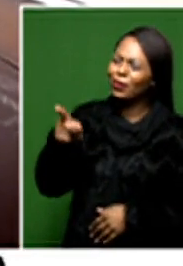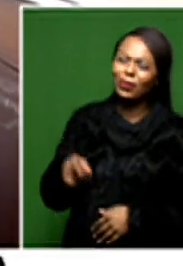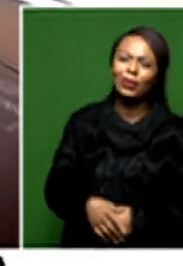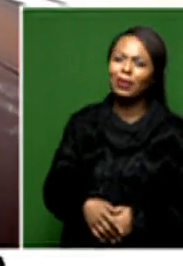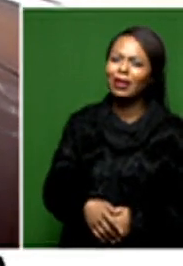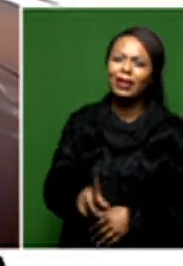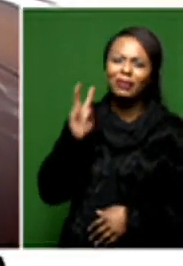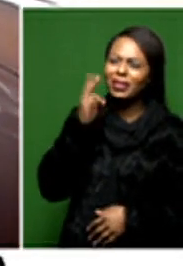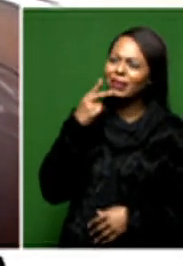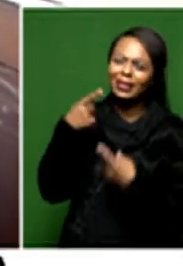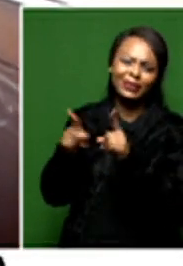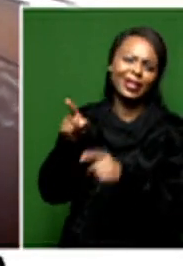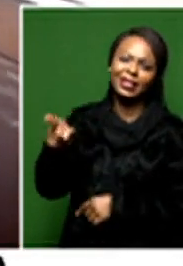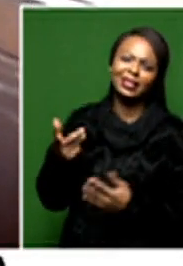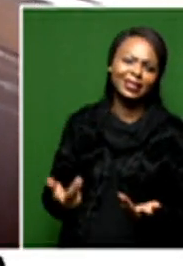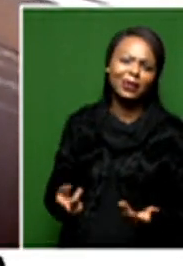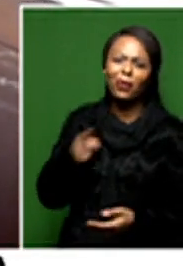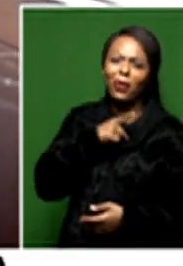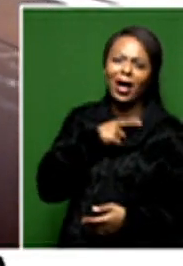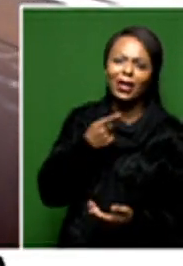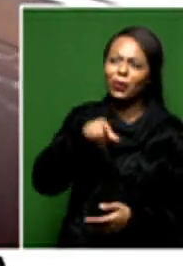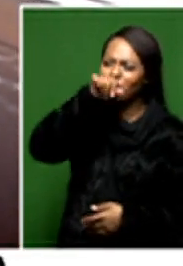sparked this passion and love for vegetarian dishes?